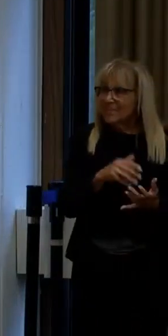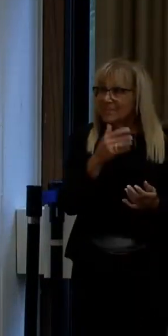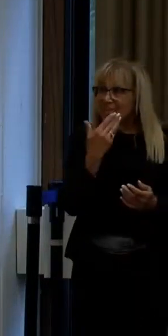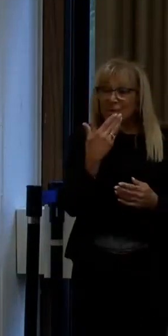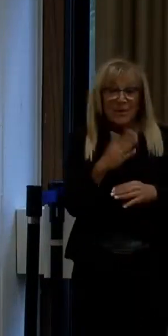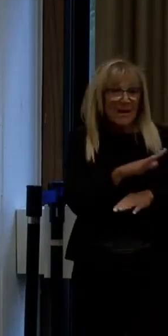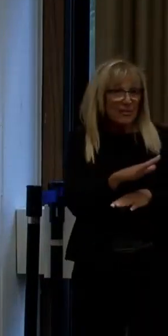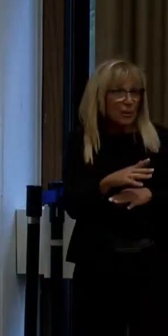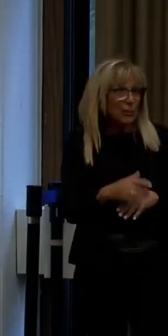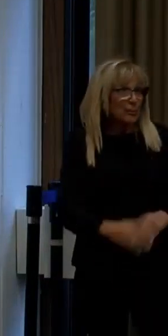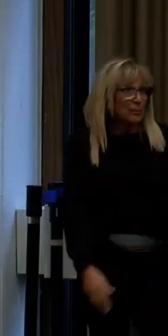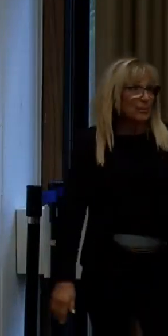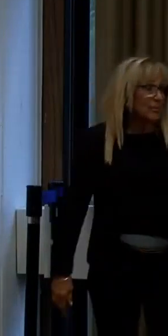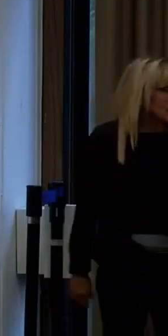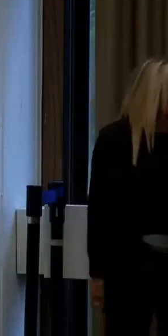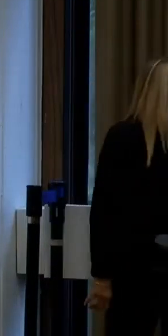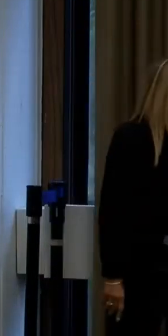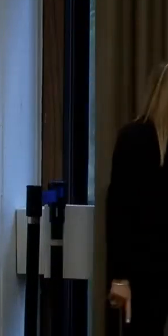Good afternoon.